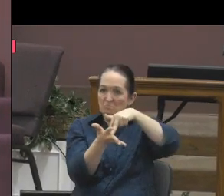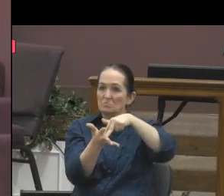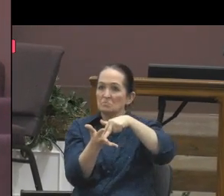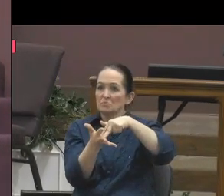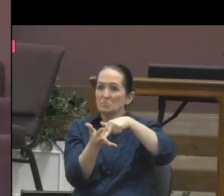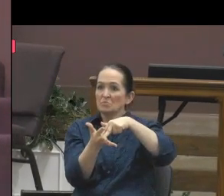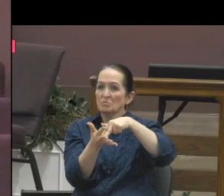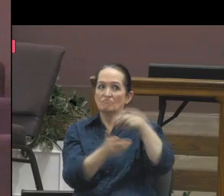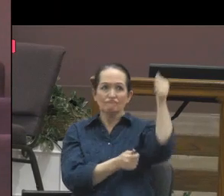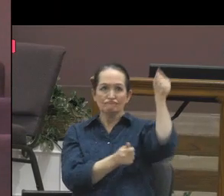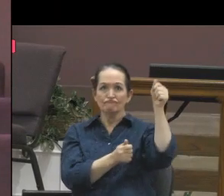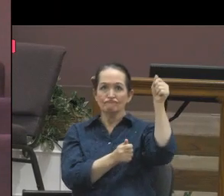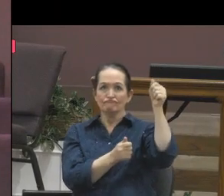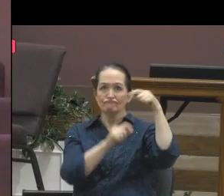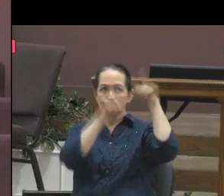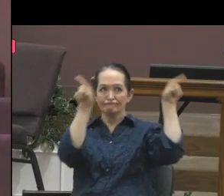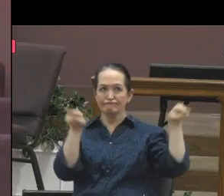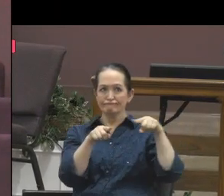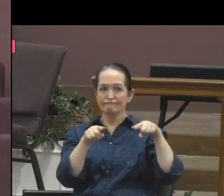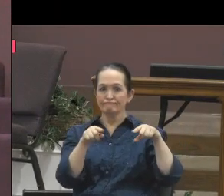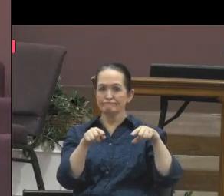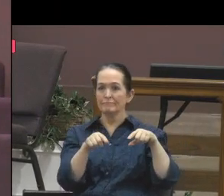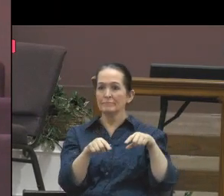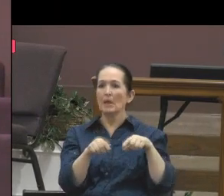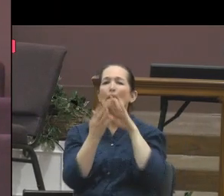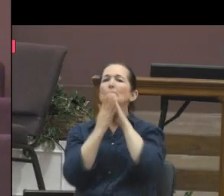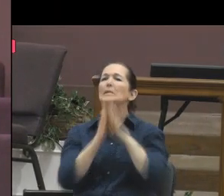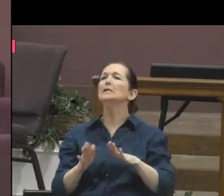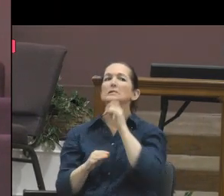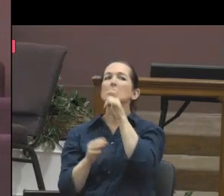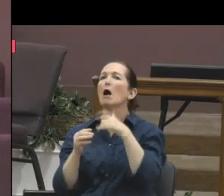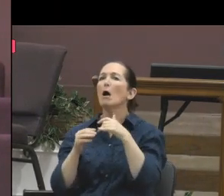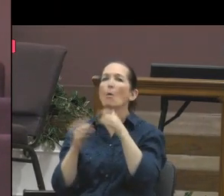their signs. Peace, not war.